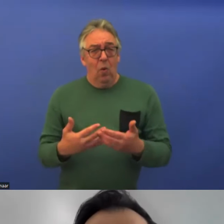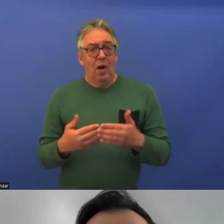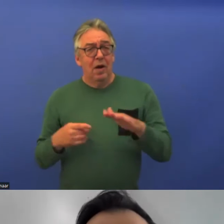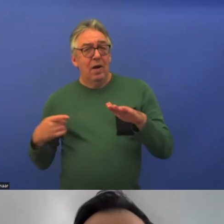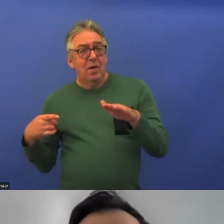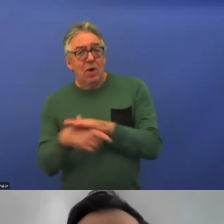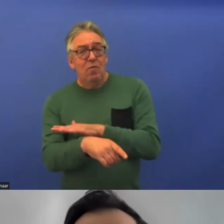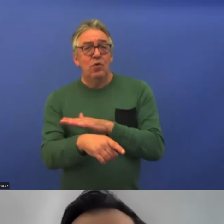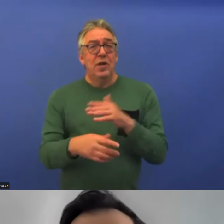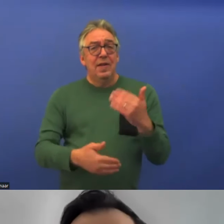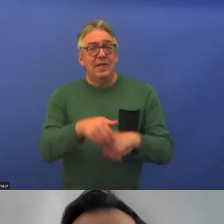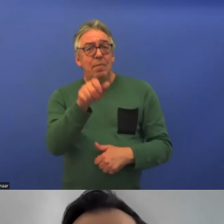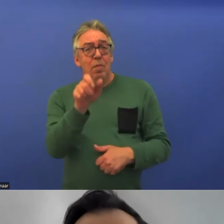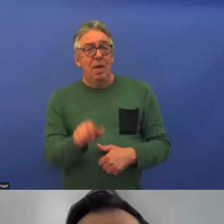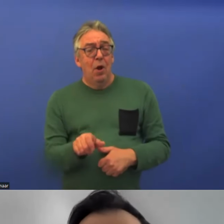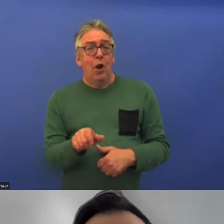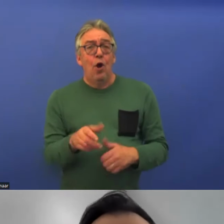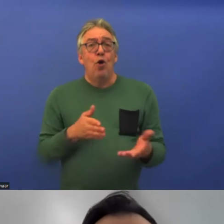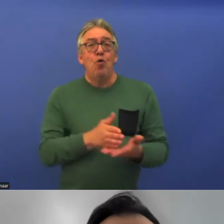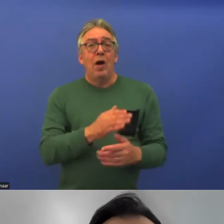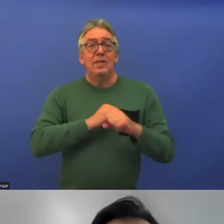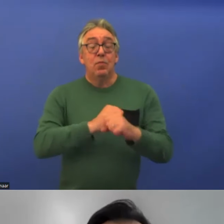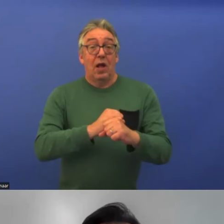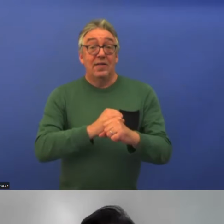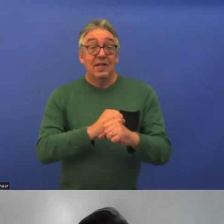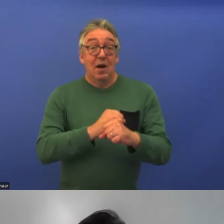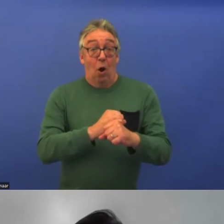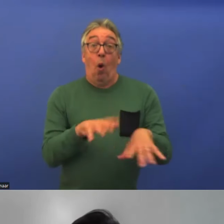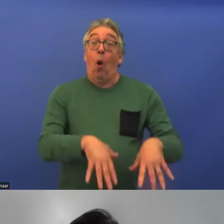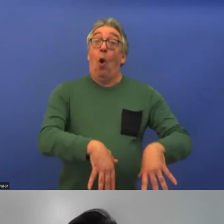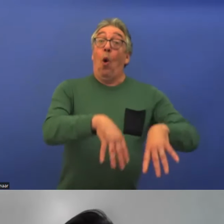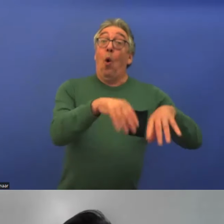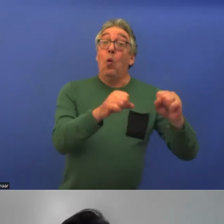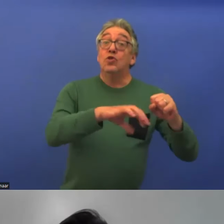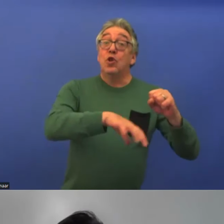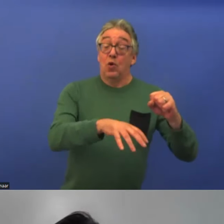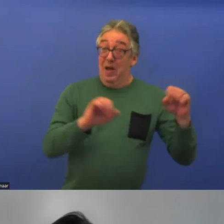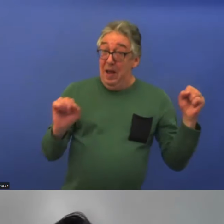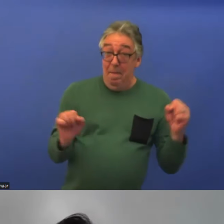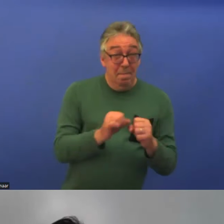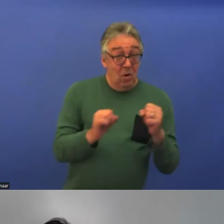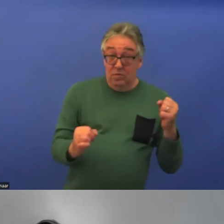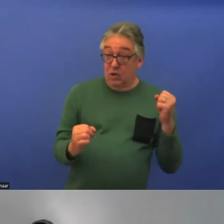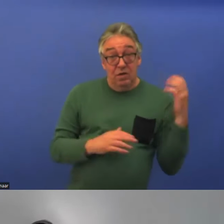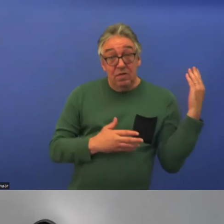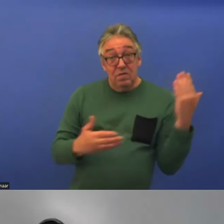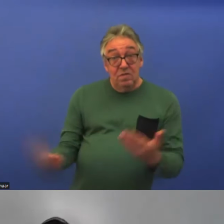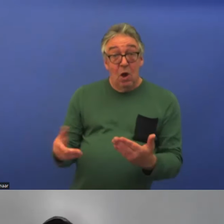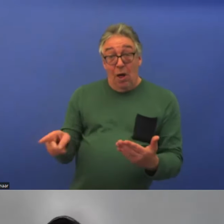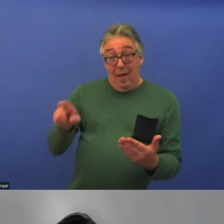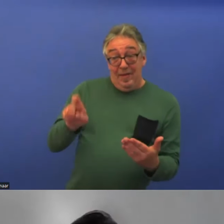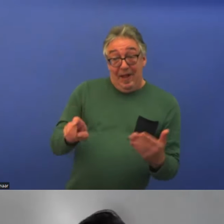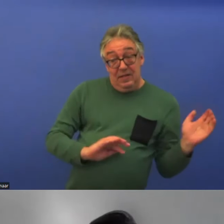disabilities if the hosting countries are not able to respond to the needs? And I assume that would be for their